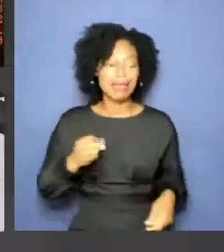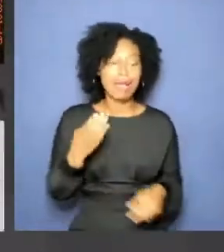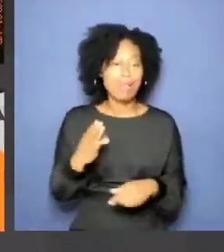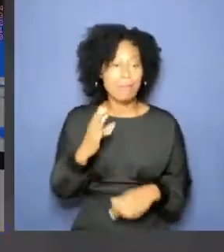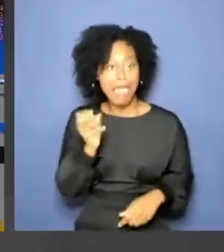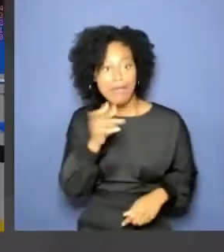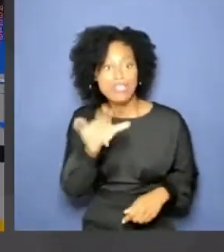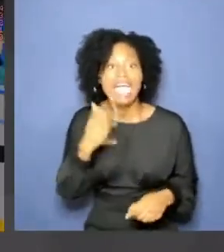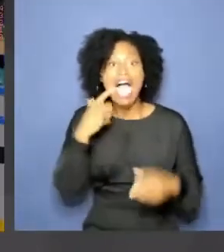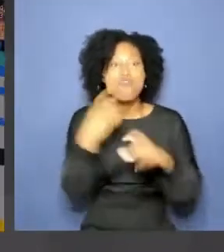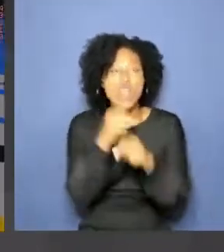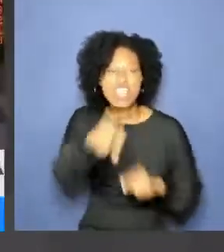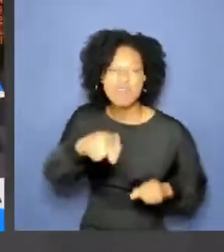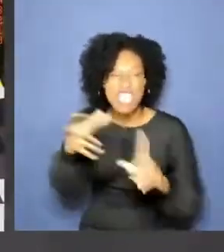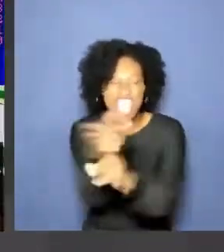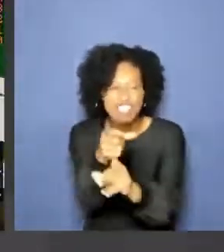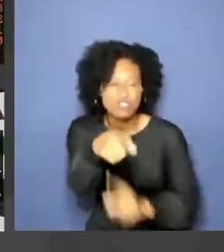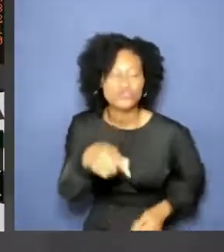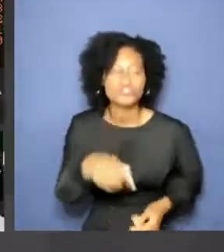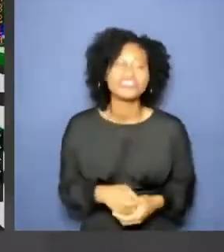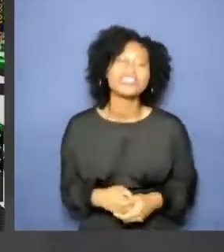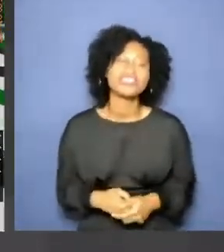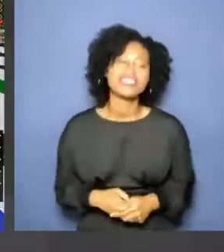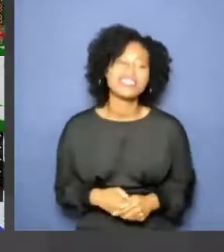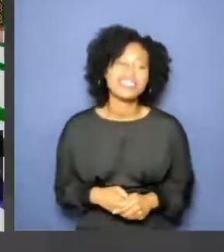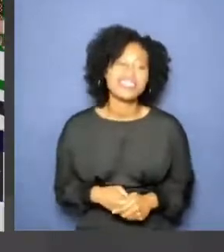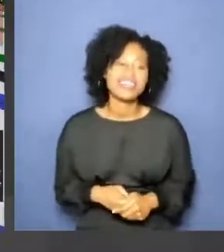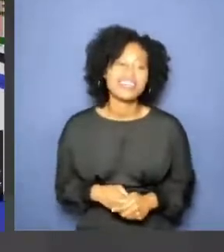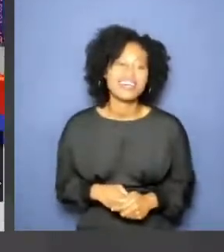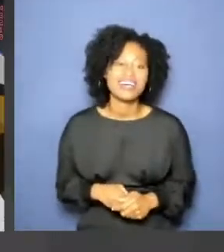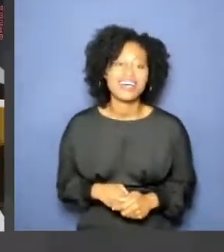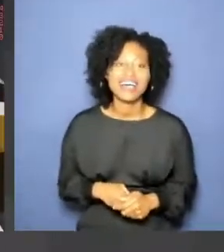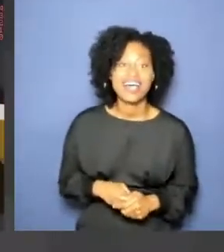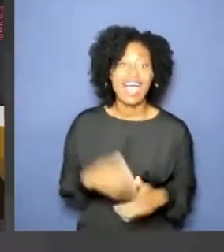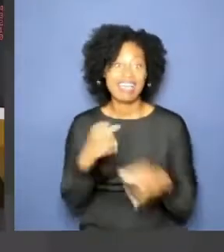and I got him. Oh, okay. Wow. I got Eric.